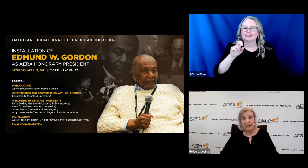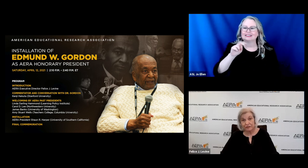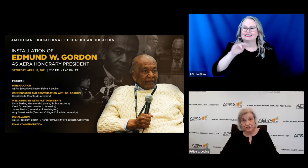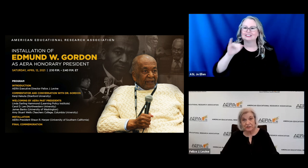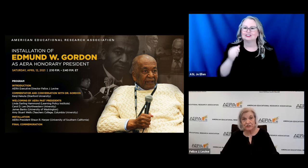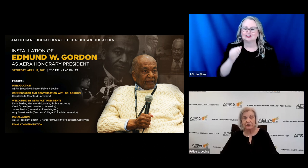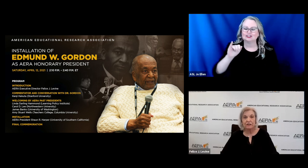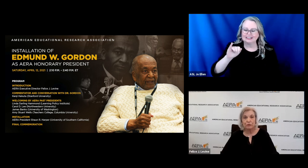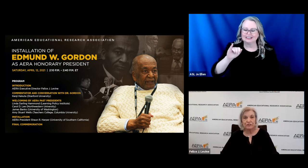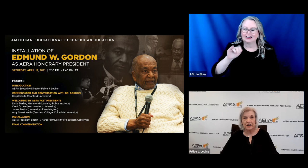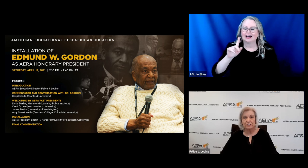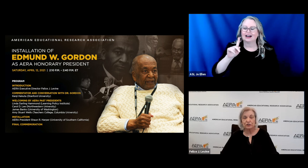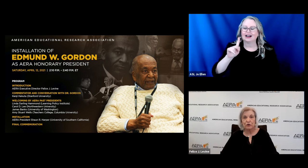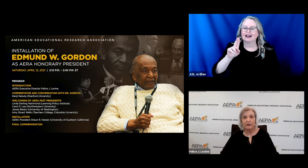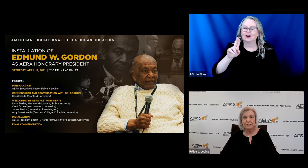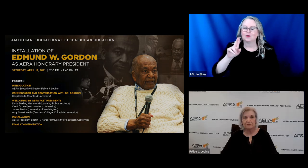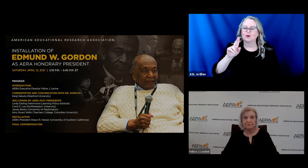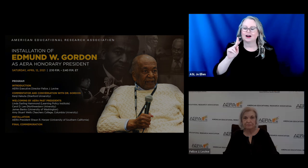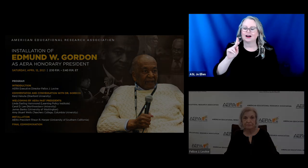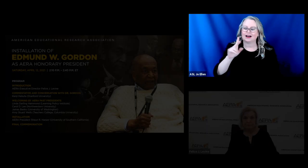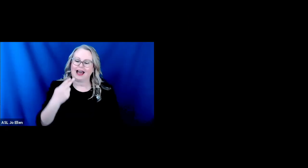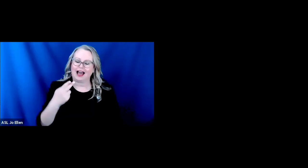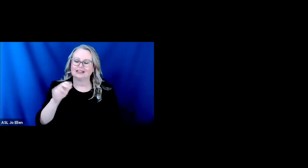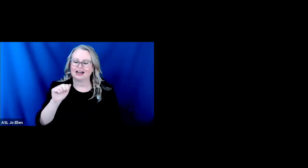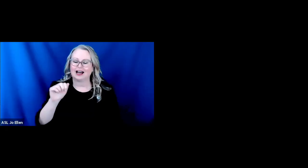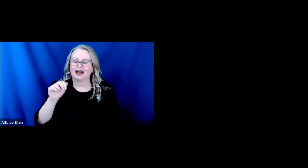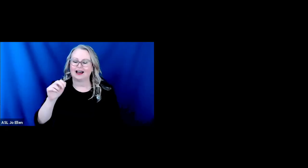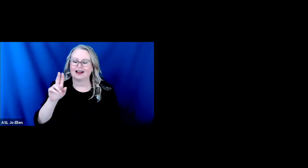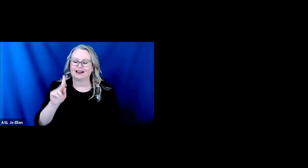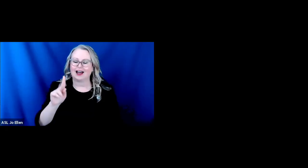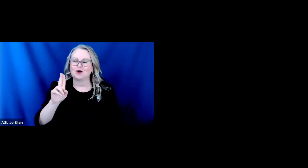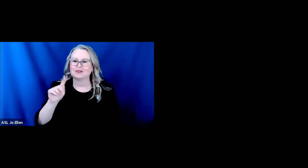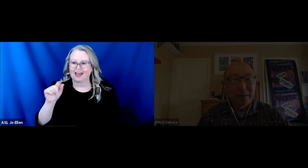a conversation with Dr. Gordon.